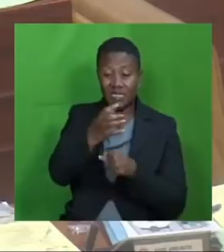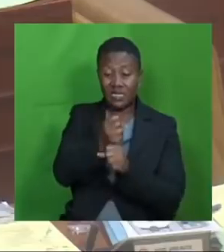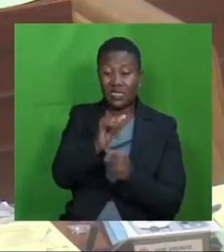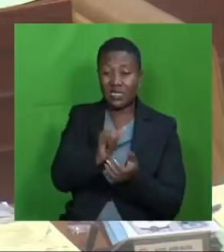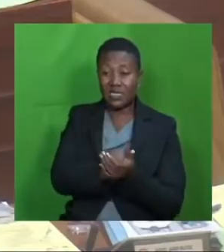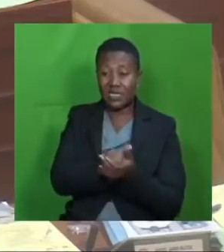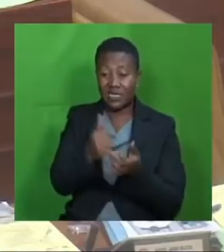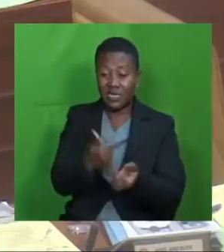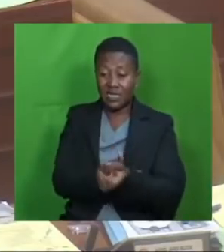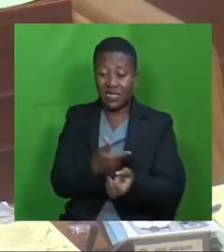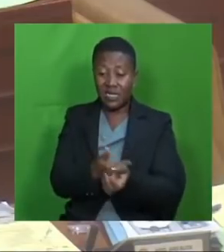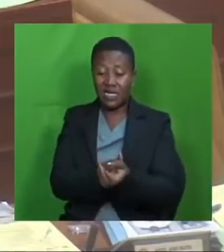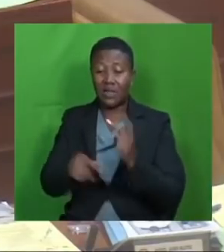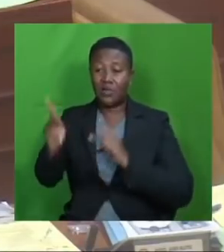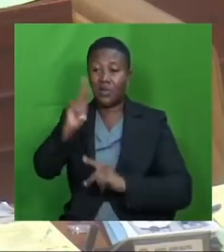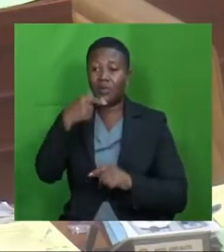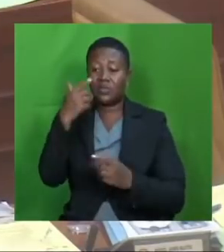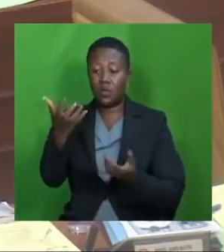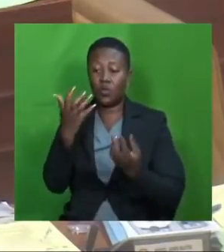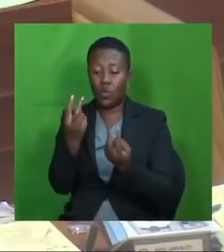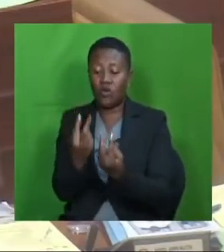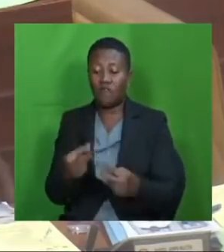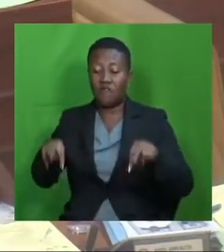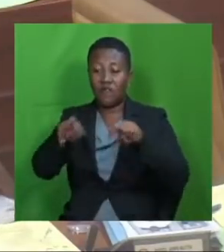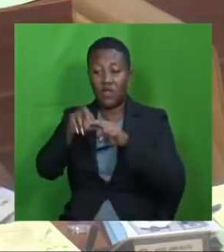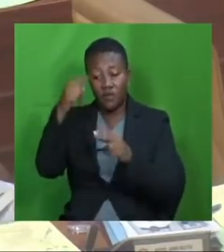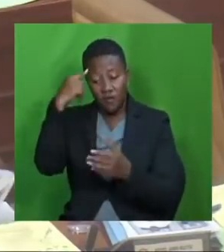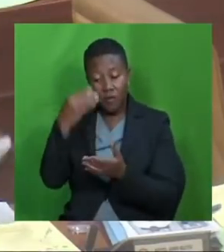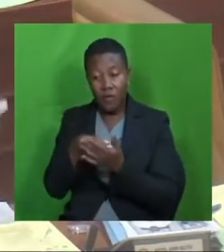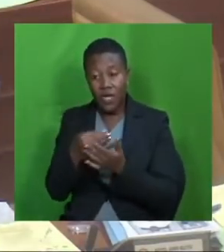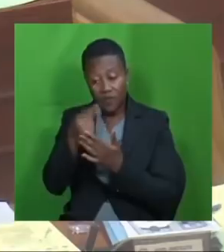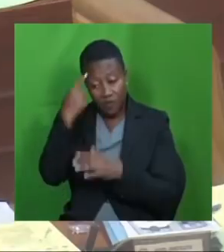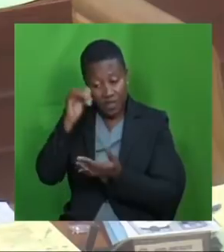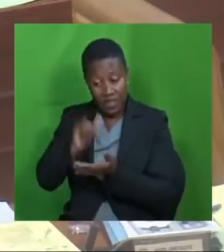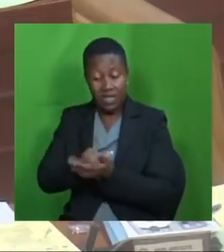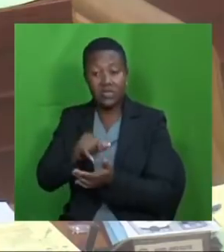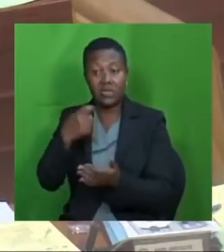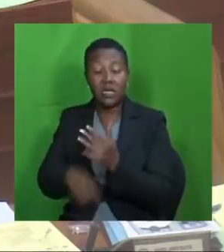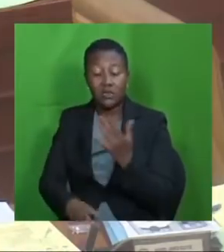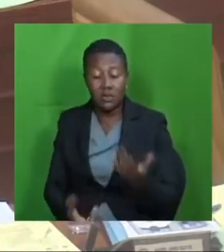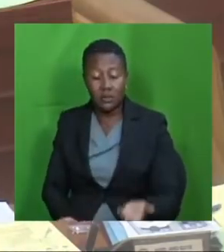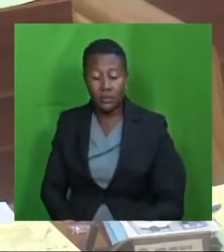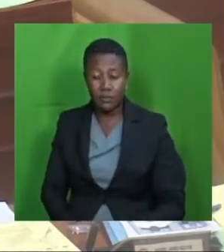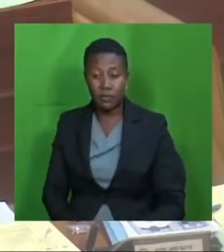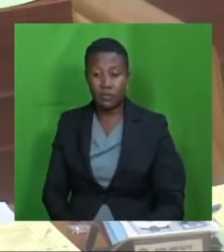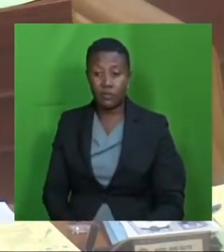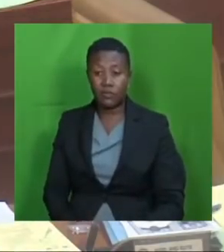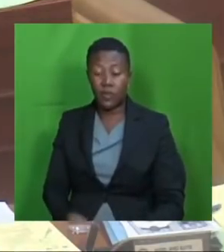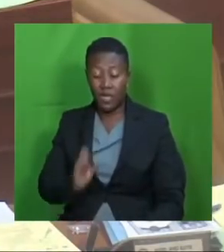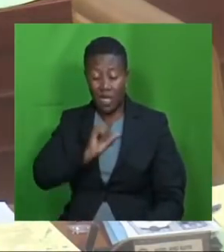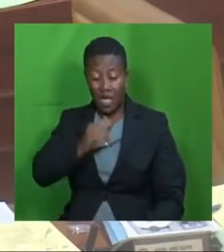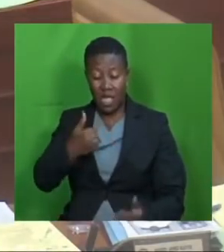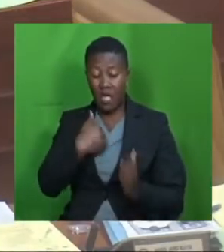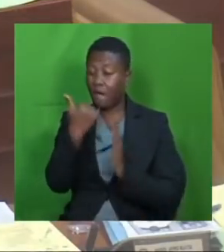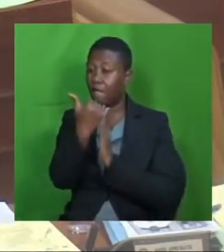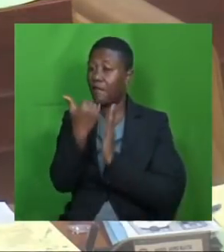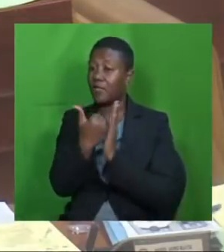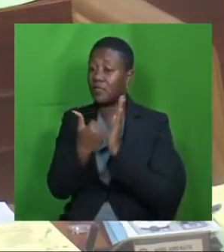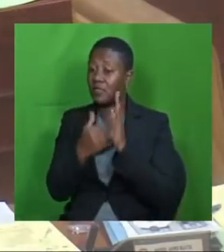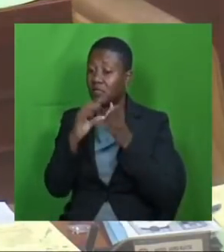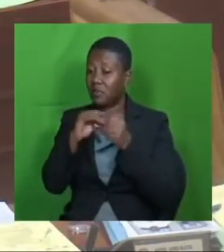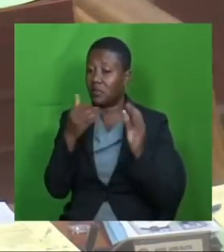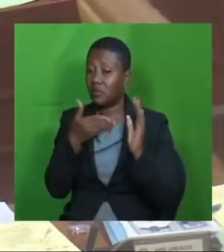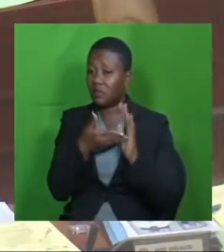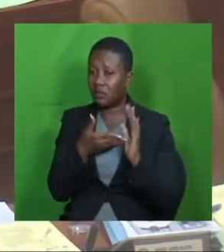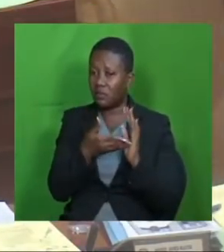they want value for money for the tax that will be done. Mr. Speaker, I'm holding the budget statement, and I want the minister